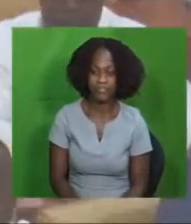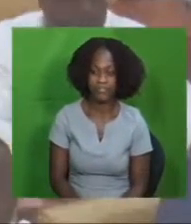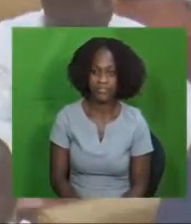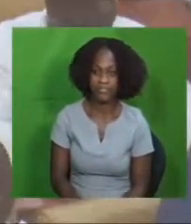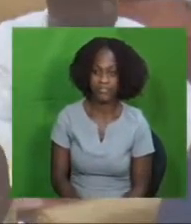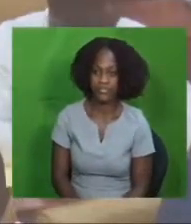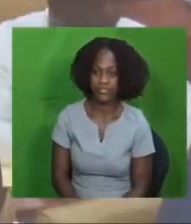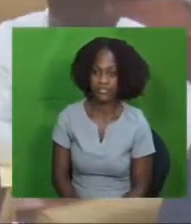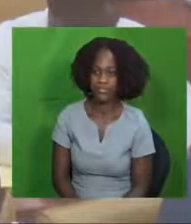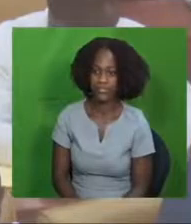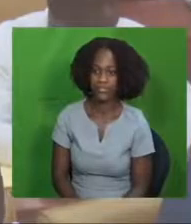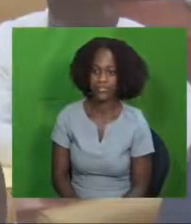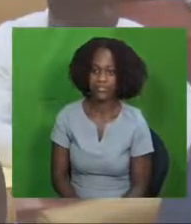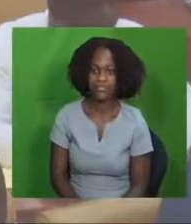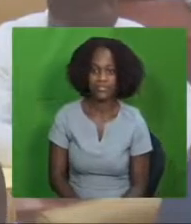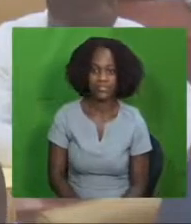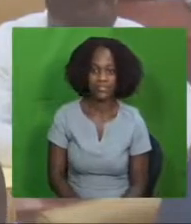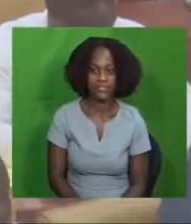for the opportunity.